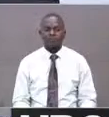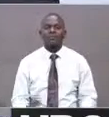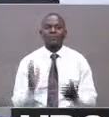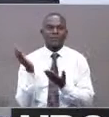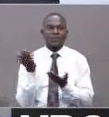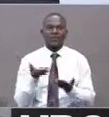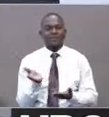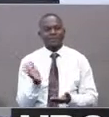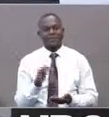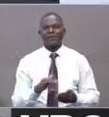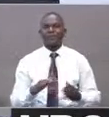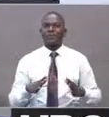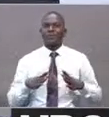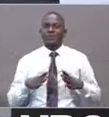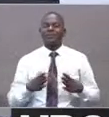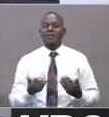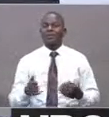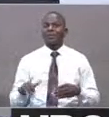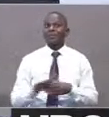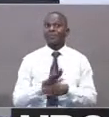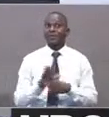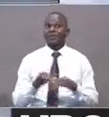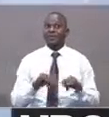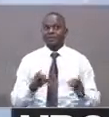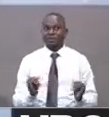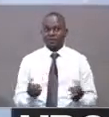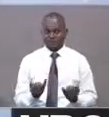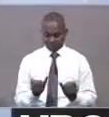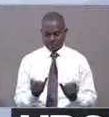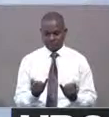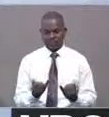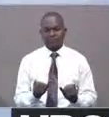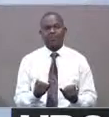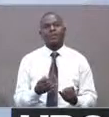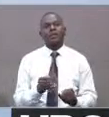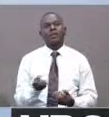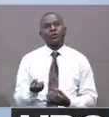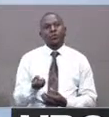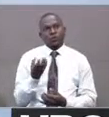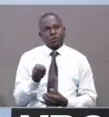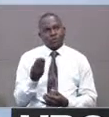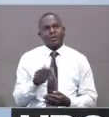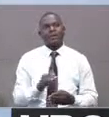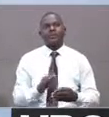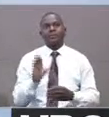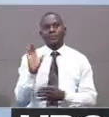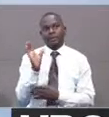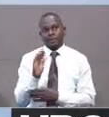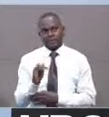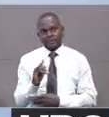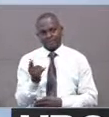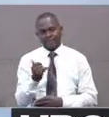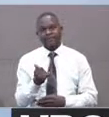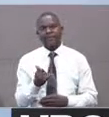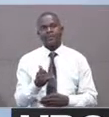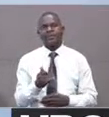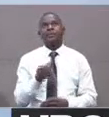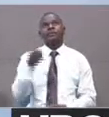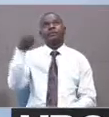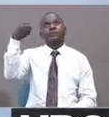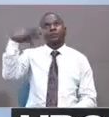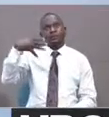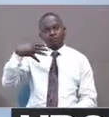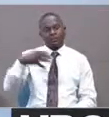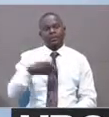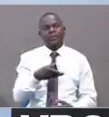Welcome back from the break. And now into business news. Nexus Green Limited has launched the first solar-powered irrigation and